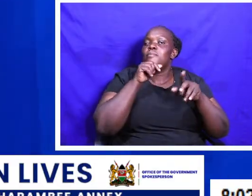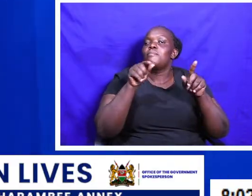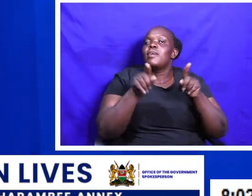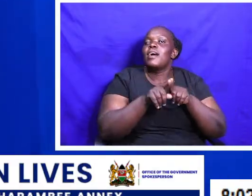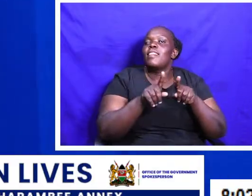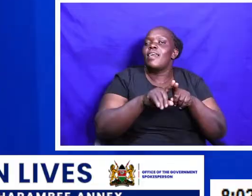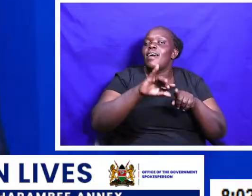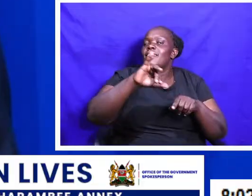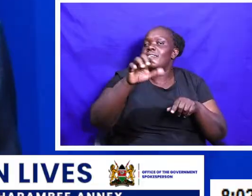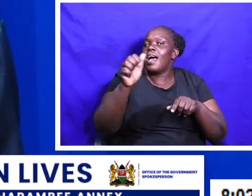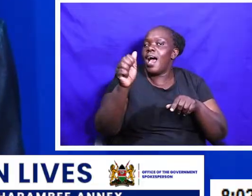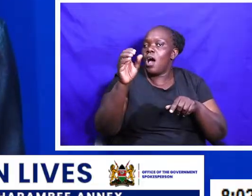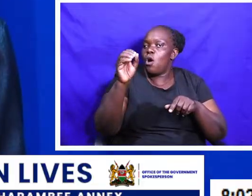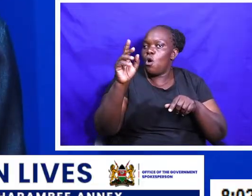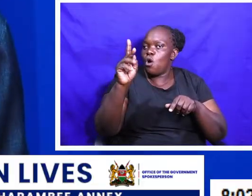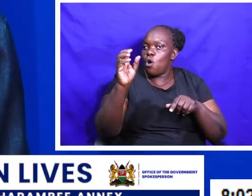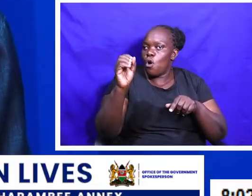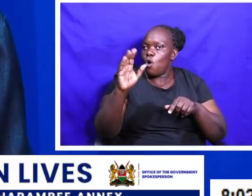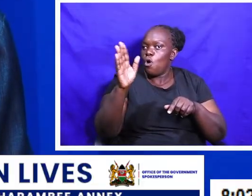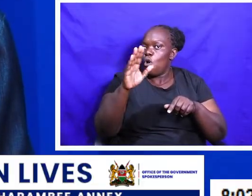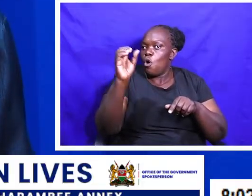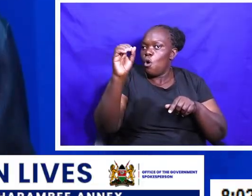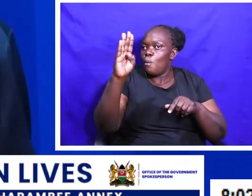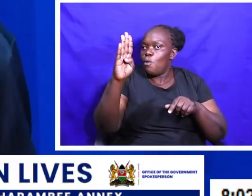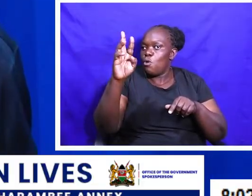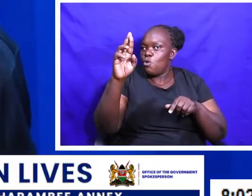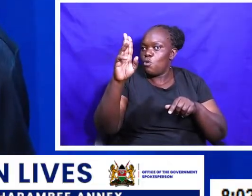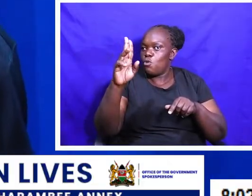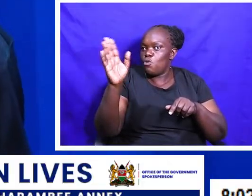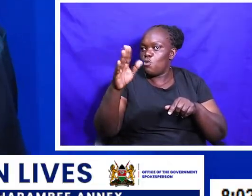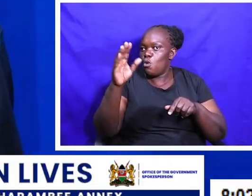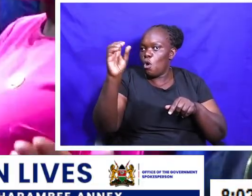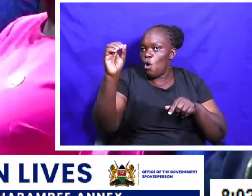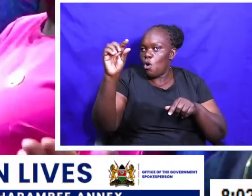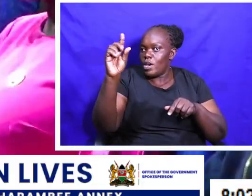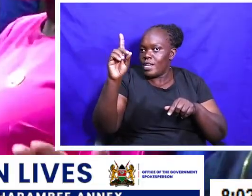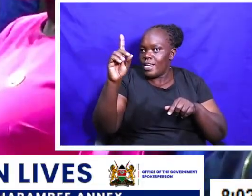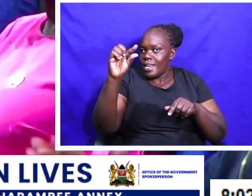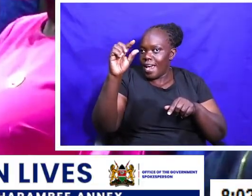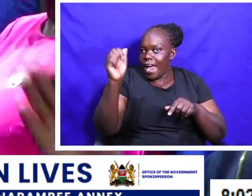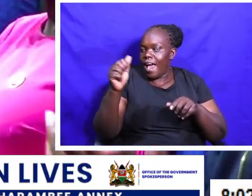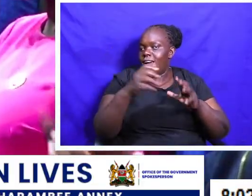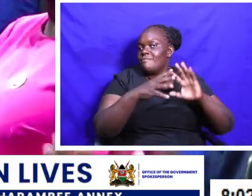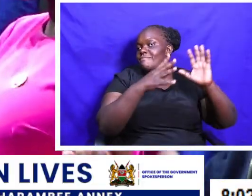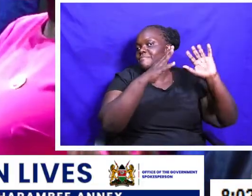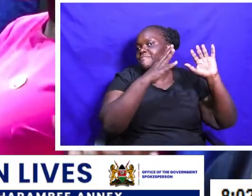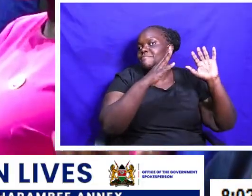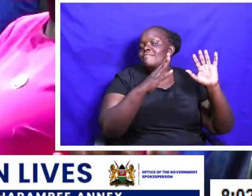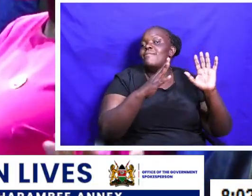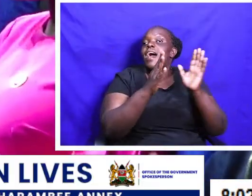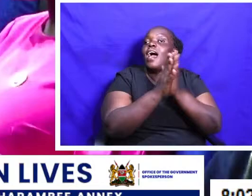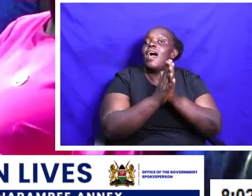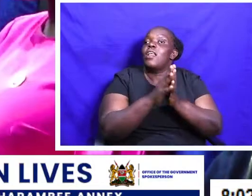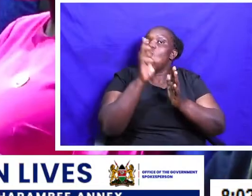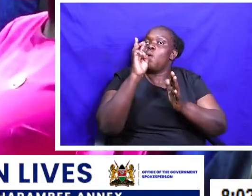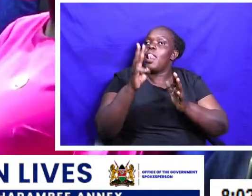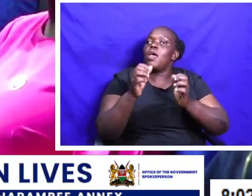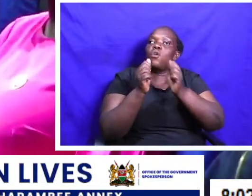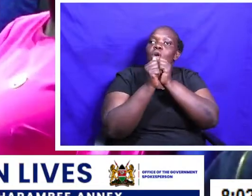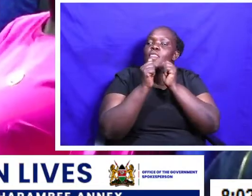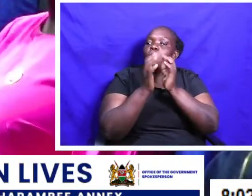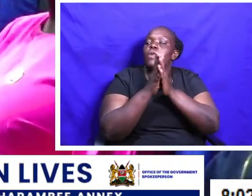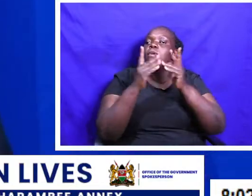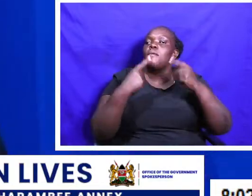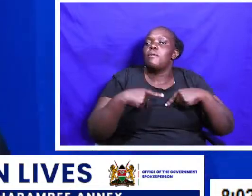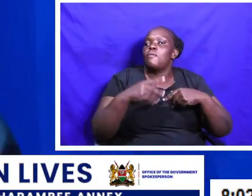brother Jaoko Oburu Oginga. Makofi hapo. Makofi tena. And he's accompanied